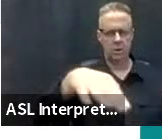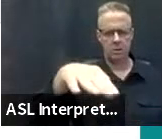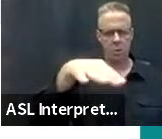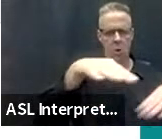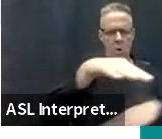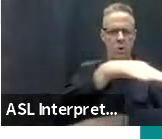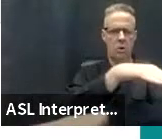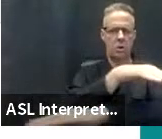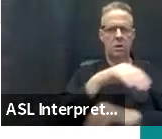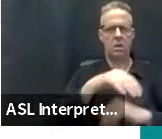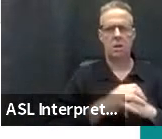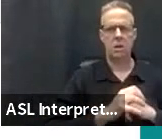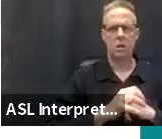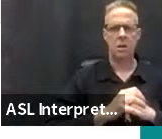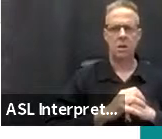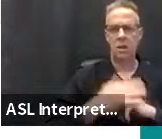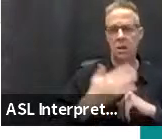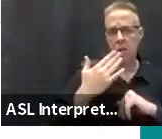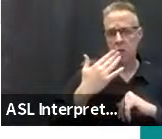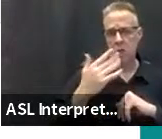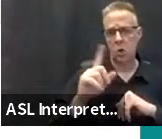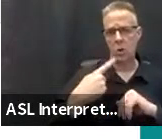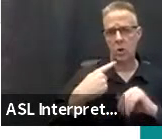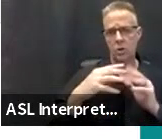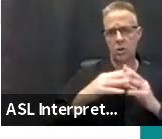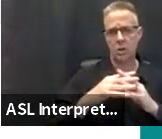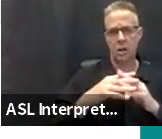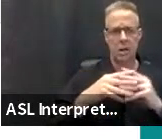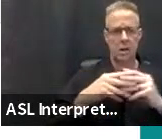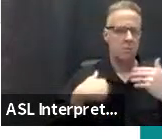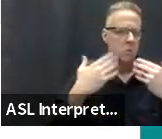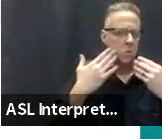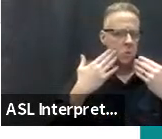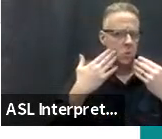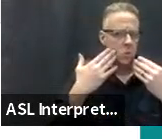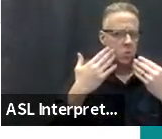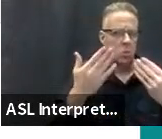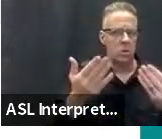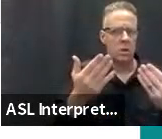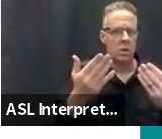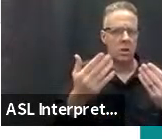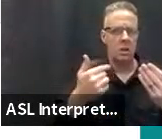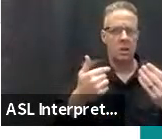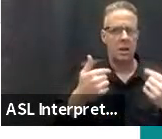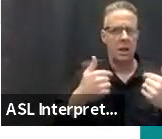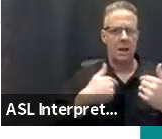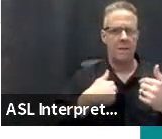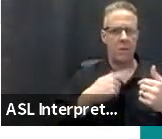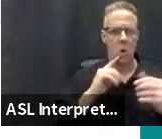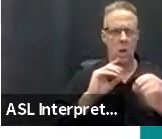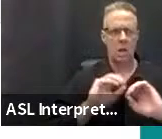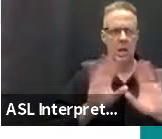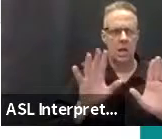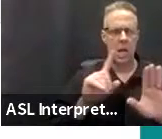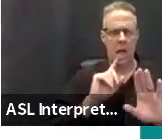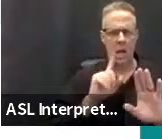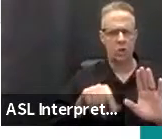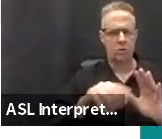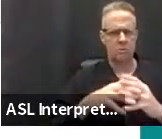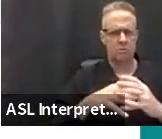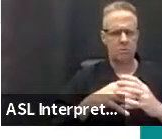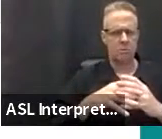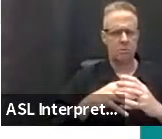Right. It's a good question, and I don't know that I have a clear answer to that, except